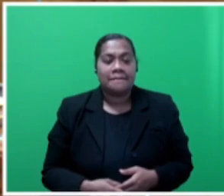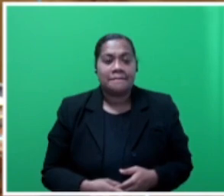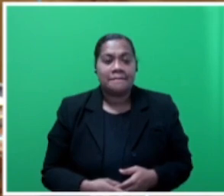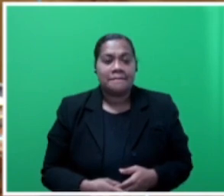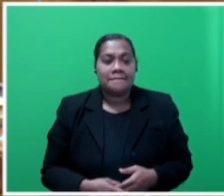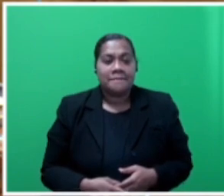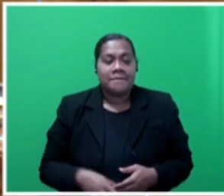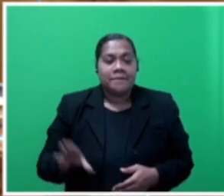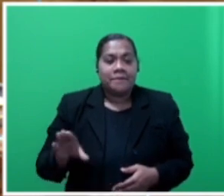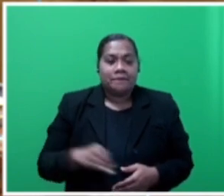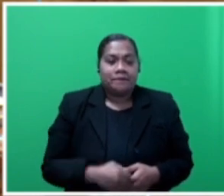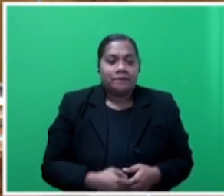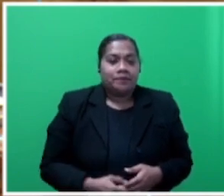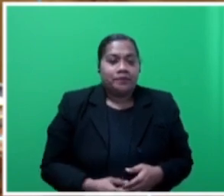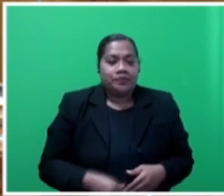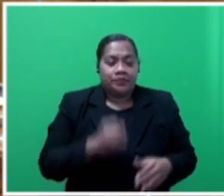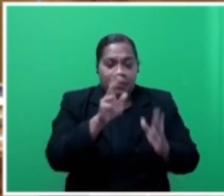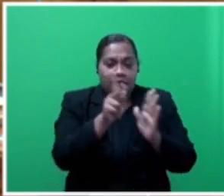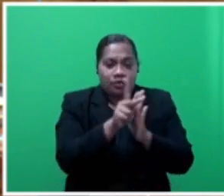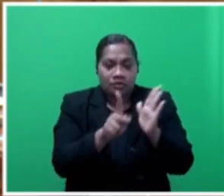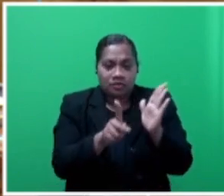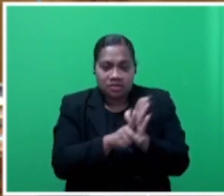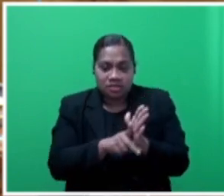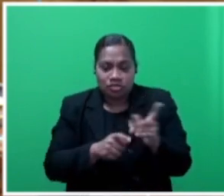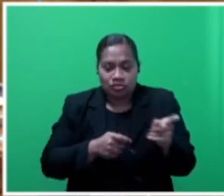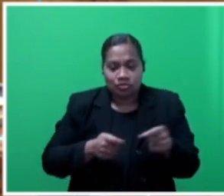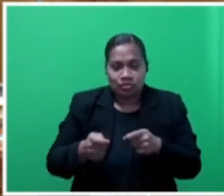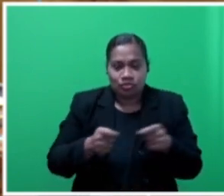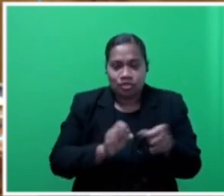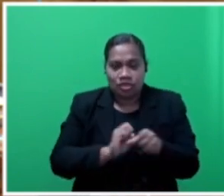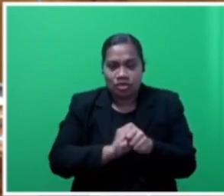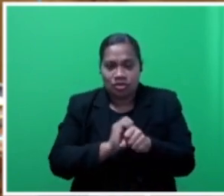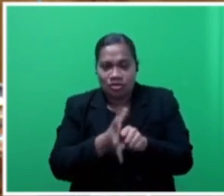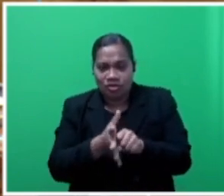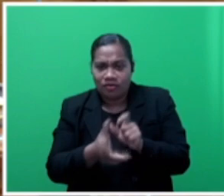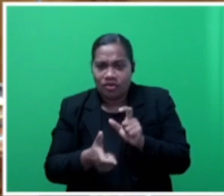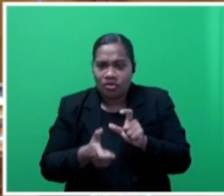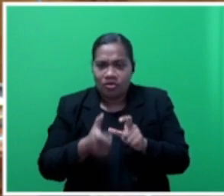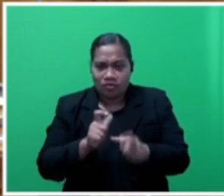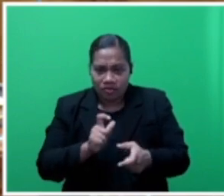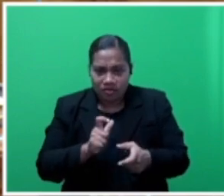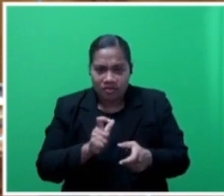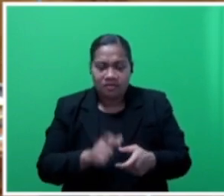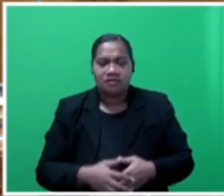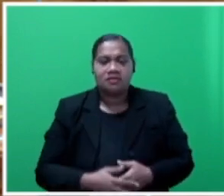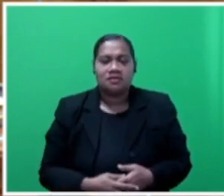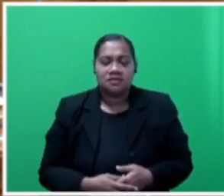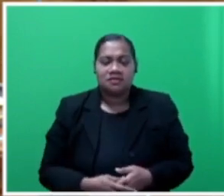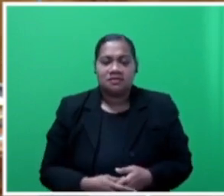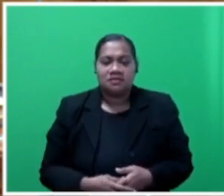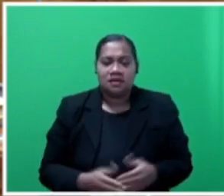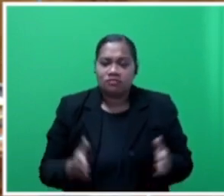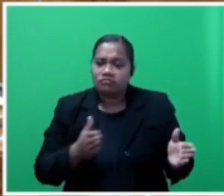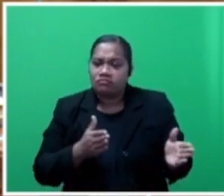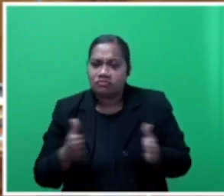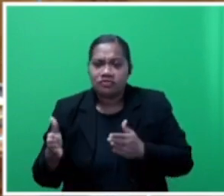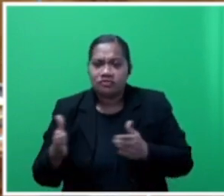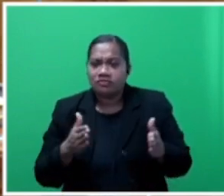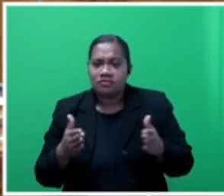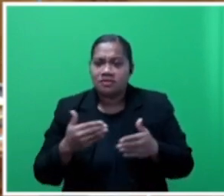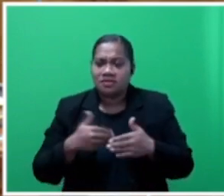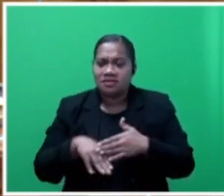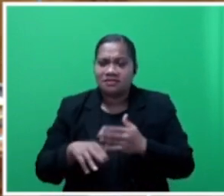bad policies to manage the COVID-19 crisis related to mobility restrictions,